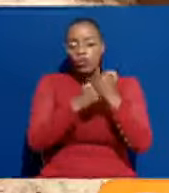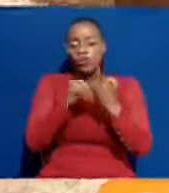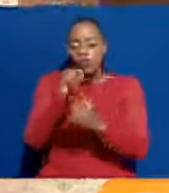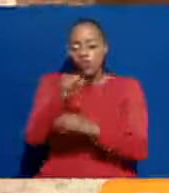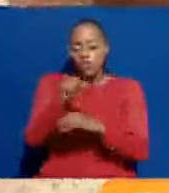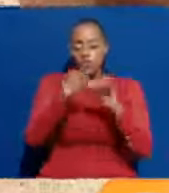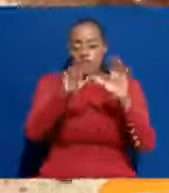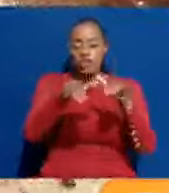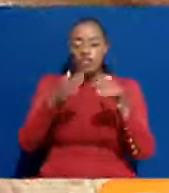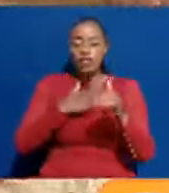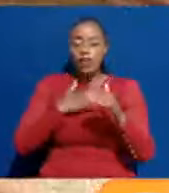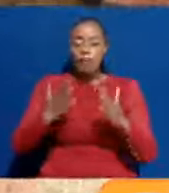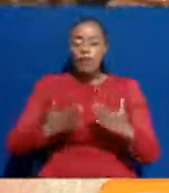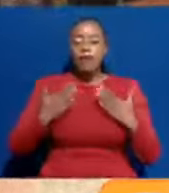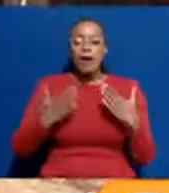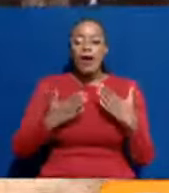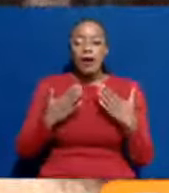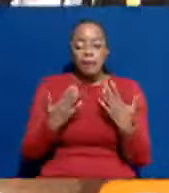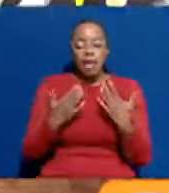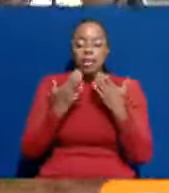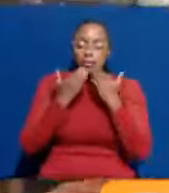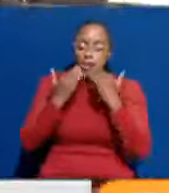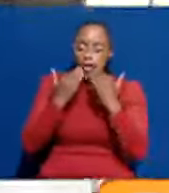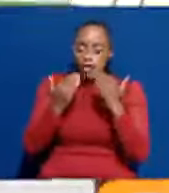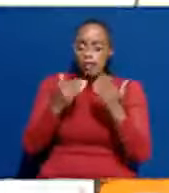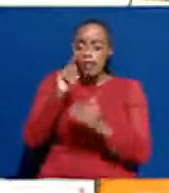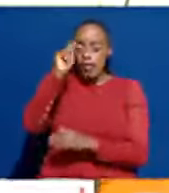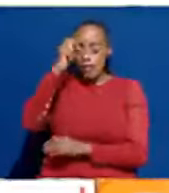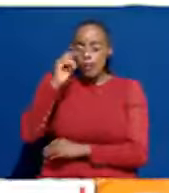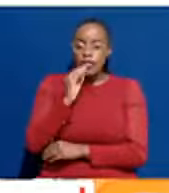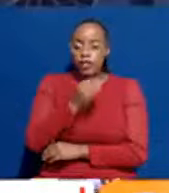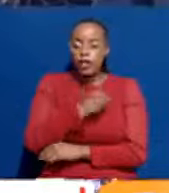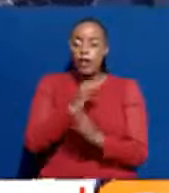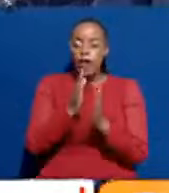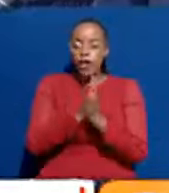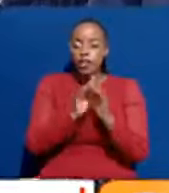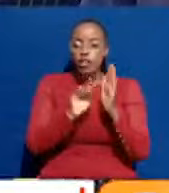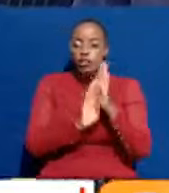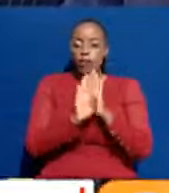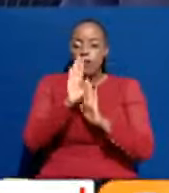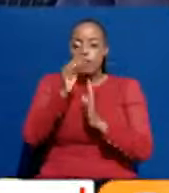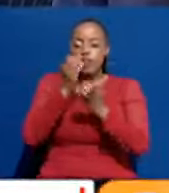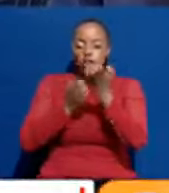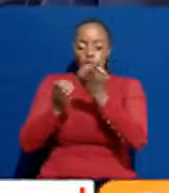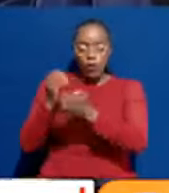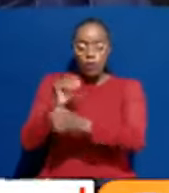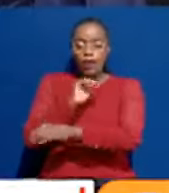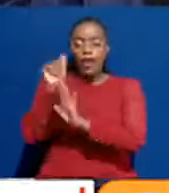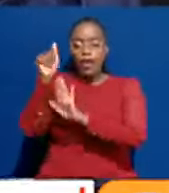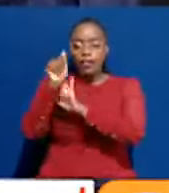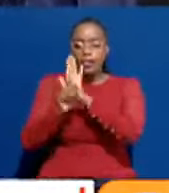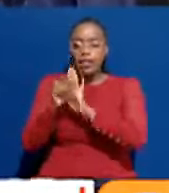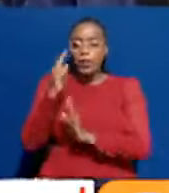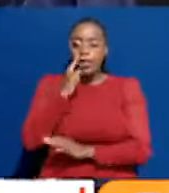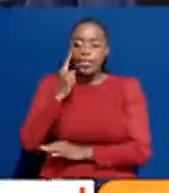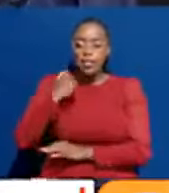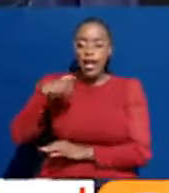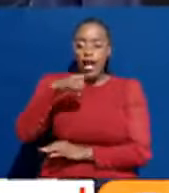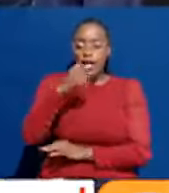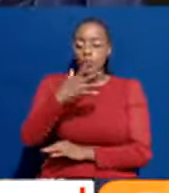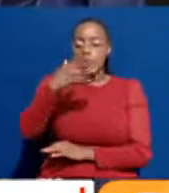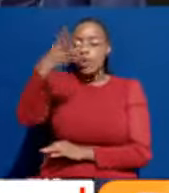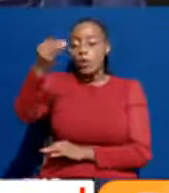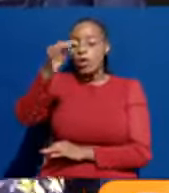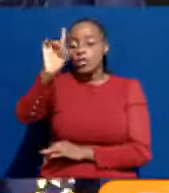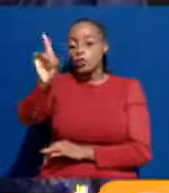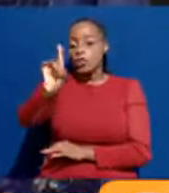shamba. Nimeshukuru sana rais wetu Ruto na hii bottom up economic agenda. Tumeona sasa hatutakuwa tunaenda